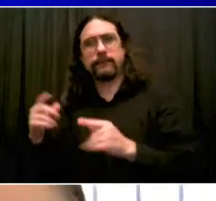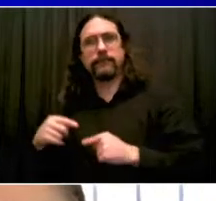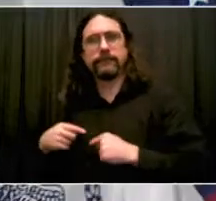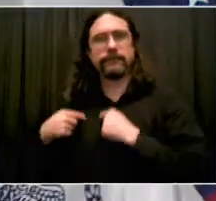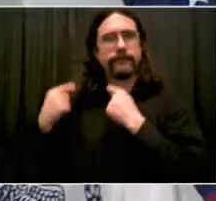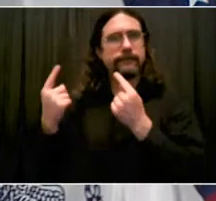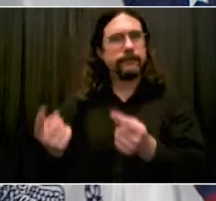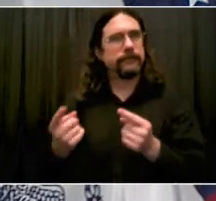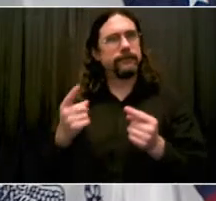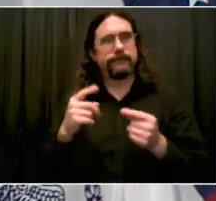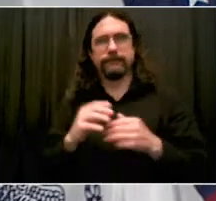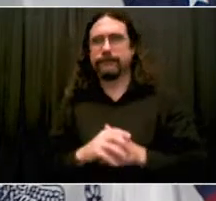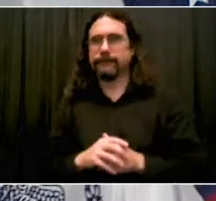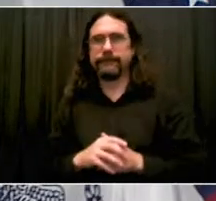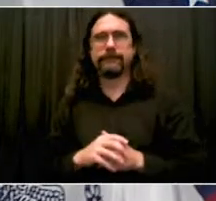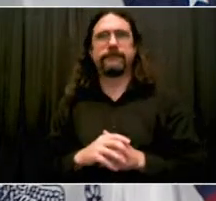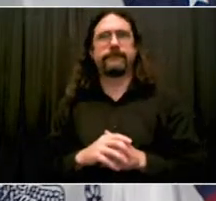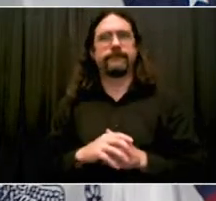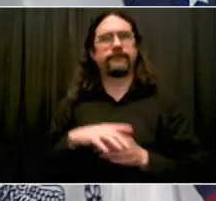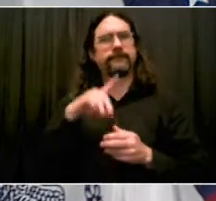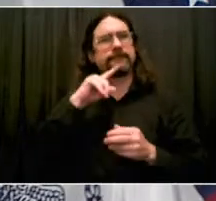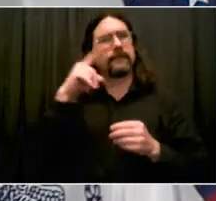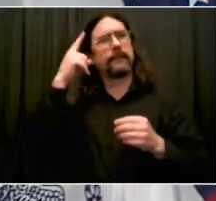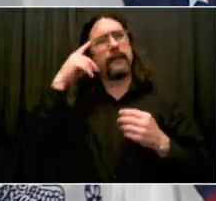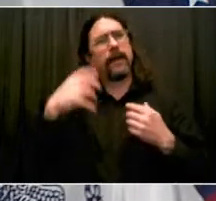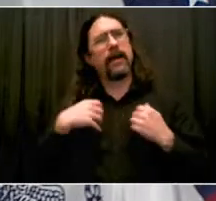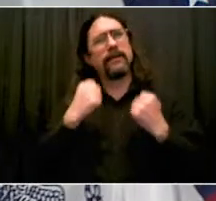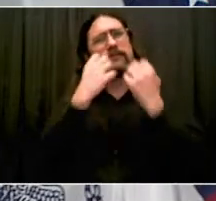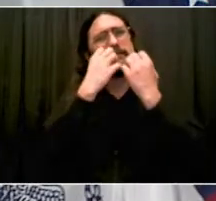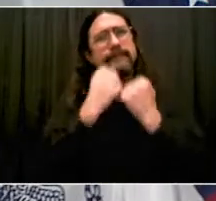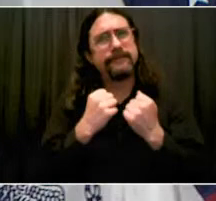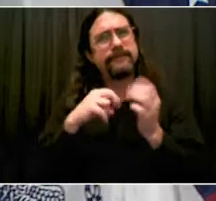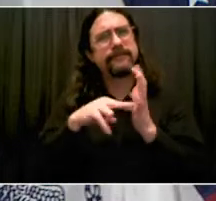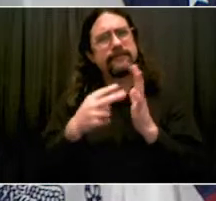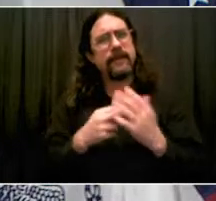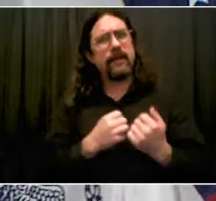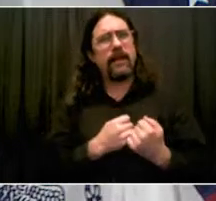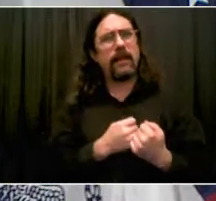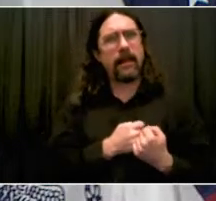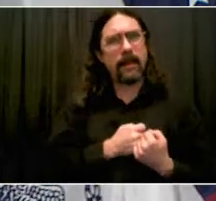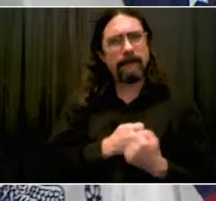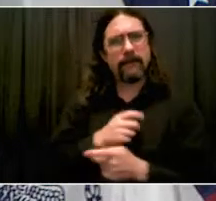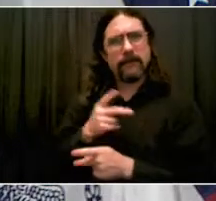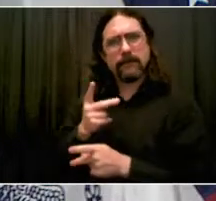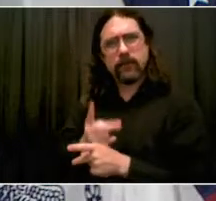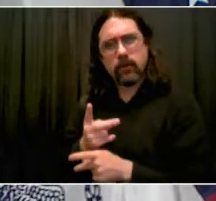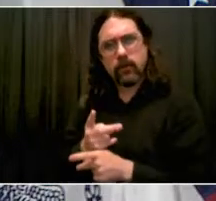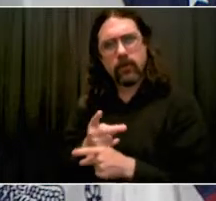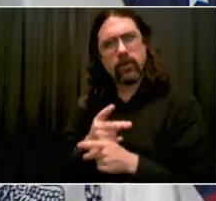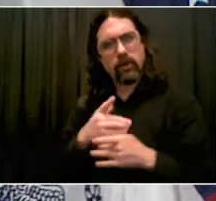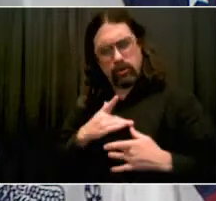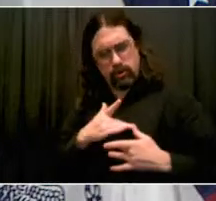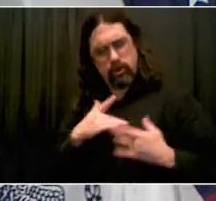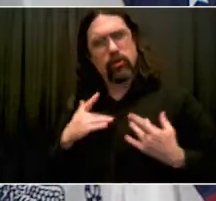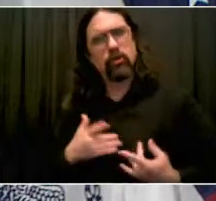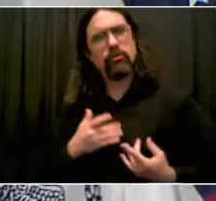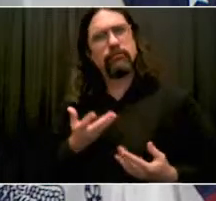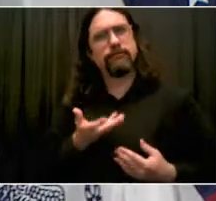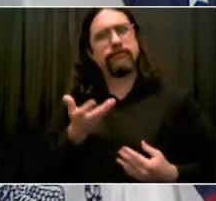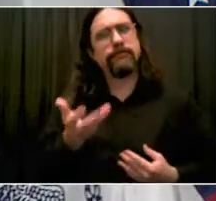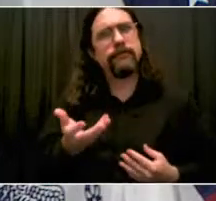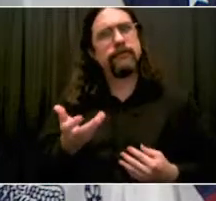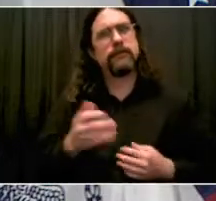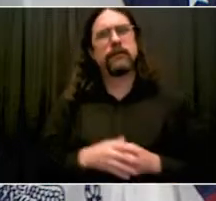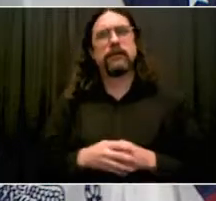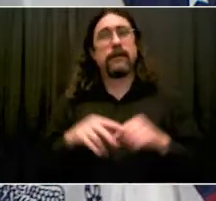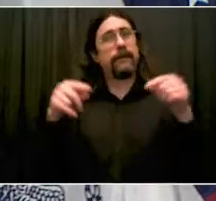and this larger vision of mental health for all. So thank you, Council Member. And everyone, I want you to get a look at